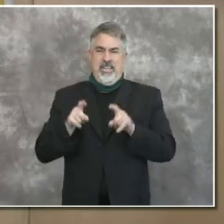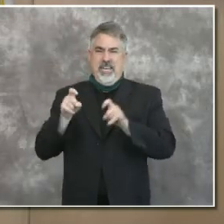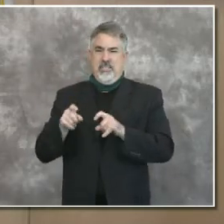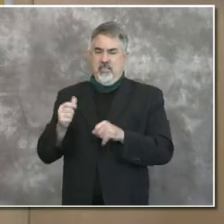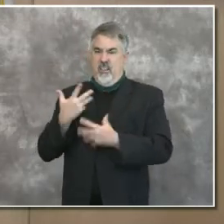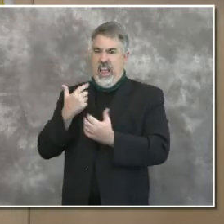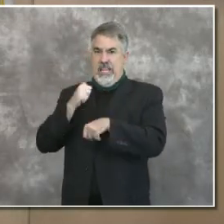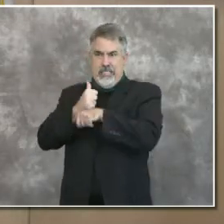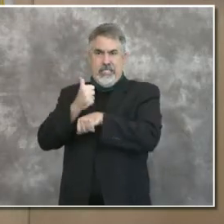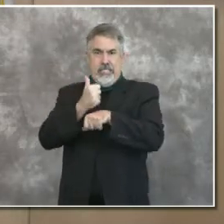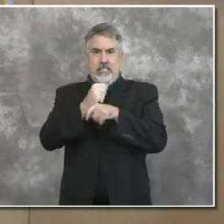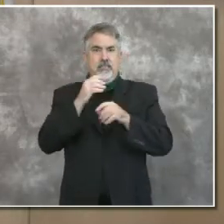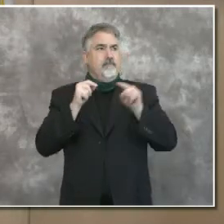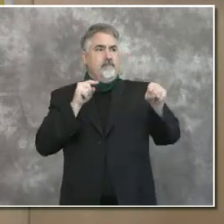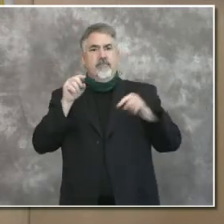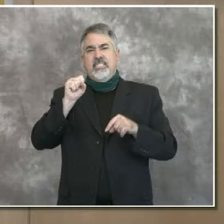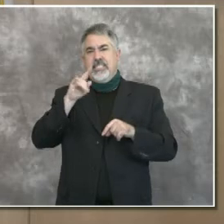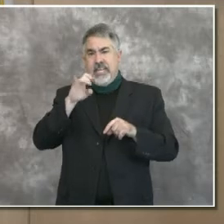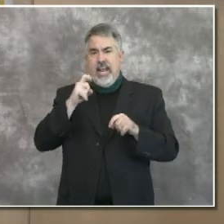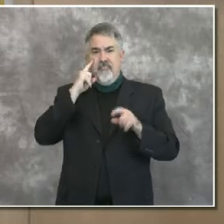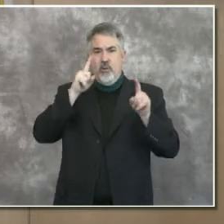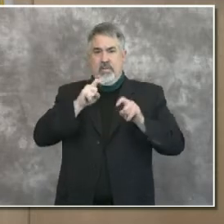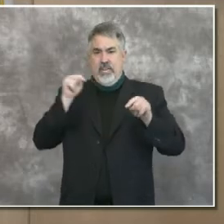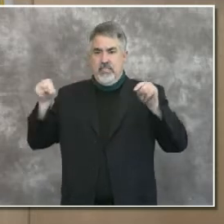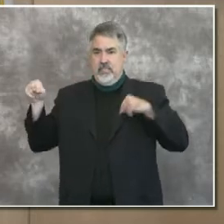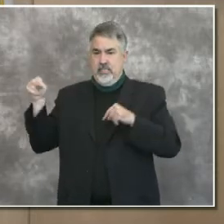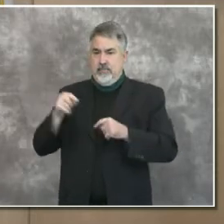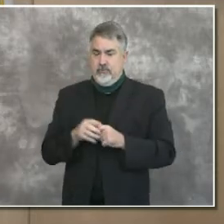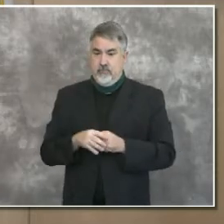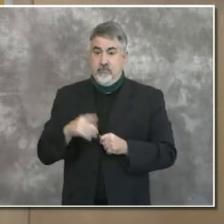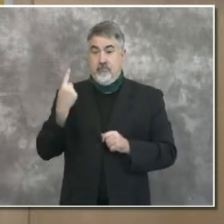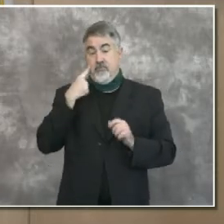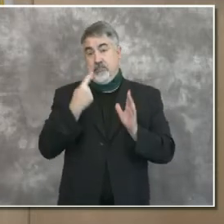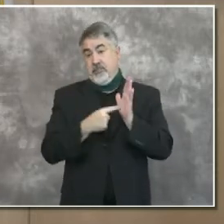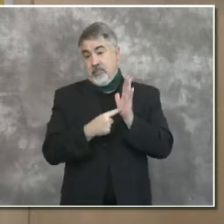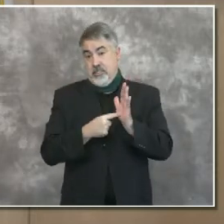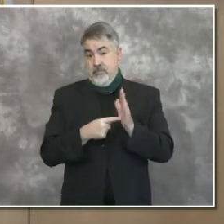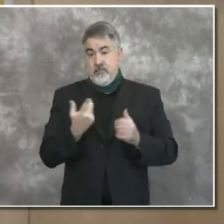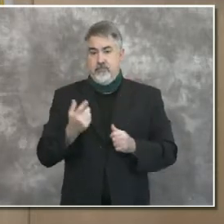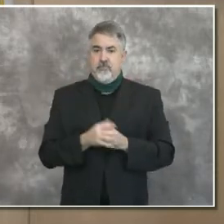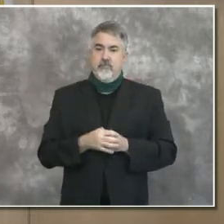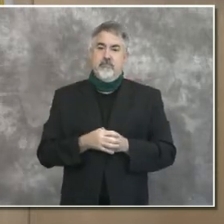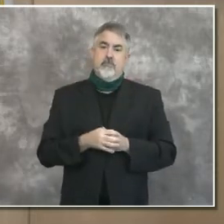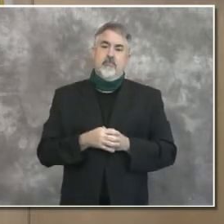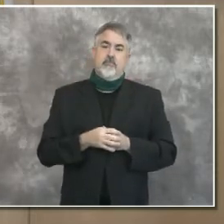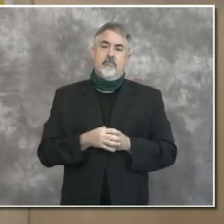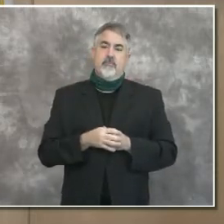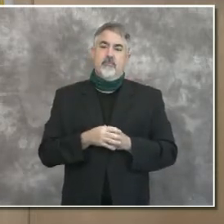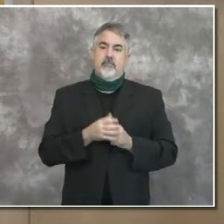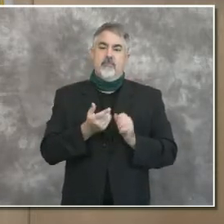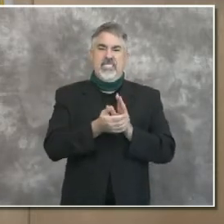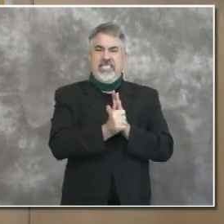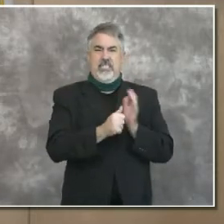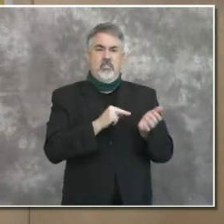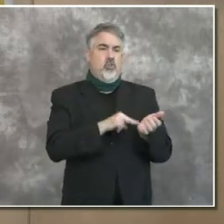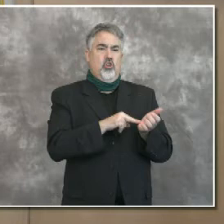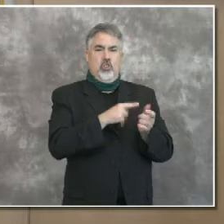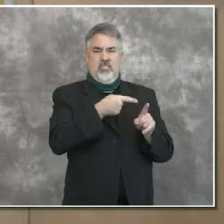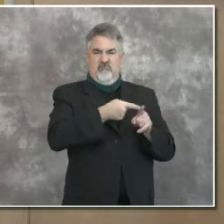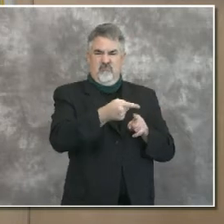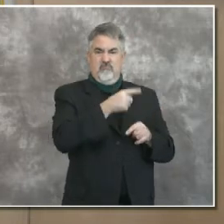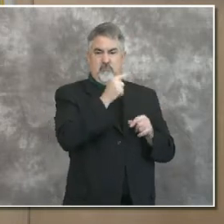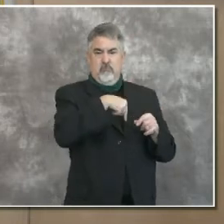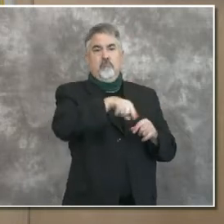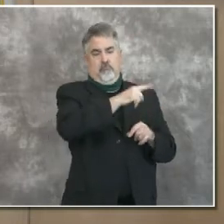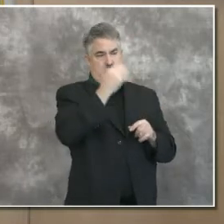example is the start of testing patients and staff at skilled nursing facilities. We actually tested one facility last week. We have